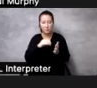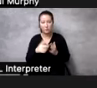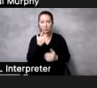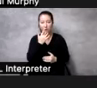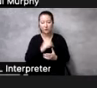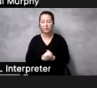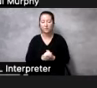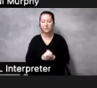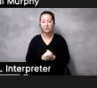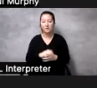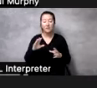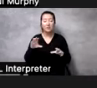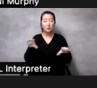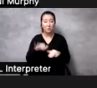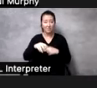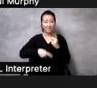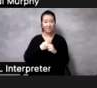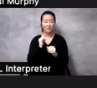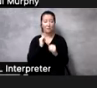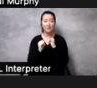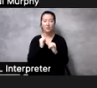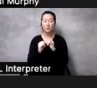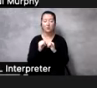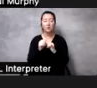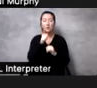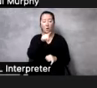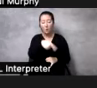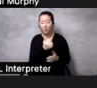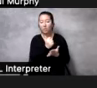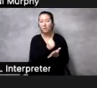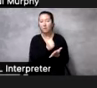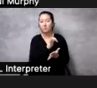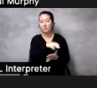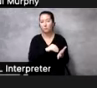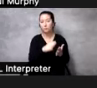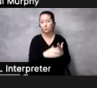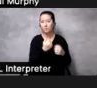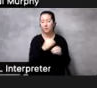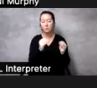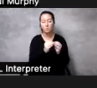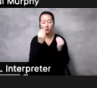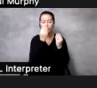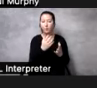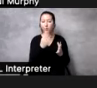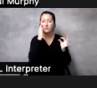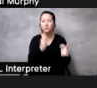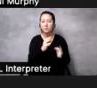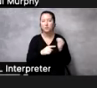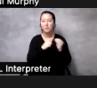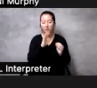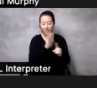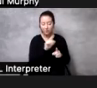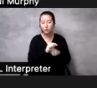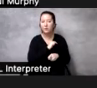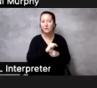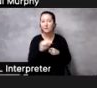these informational interviews can not only help them make more informed decisions about their own training,